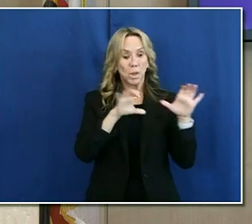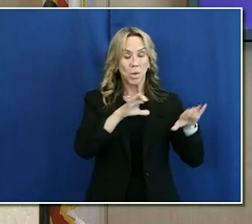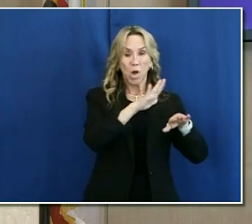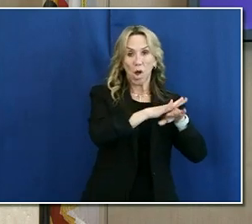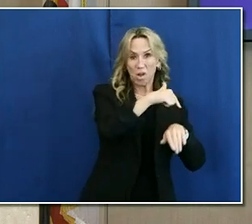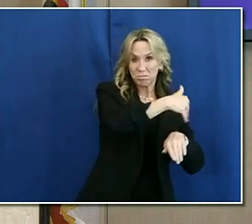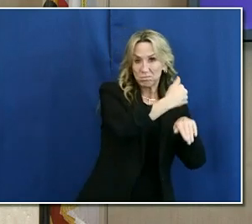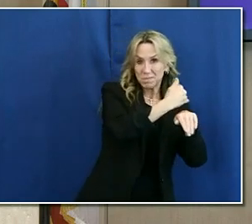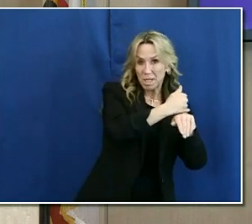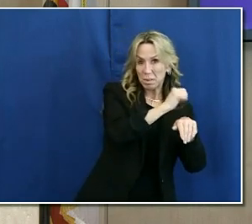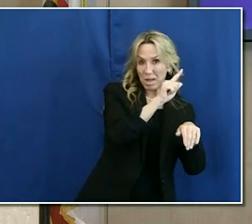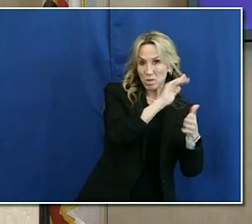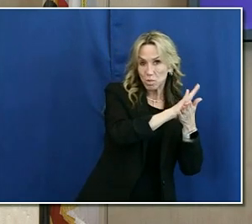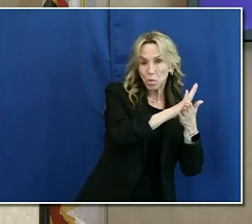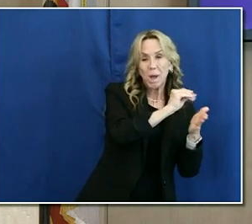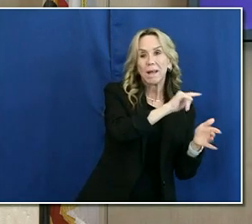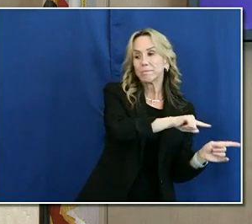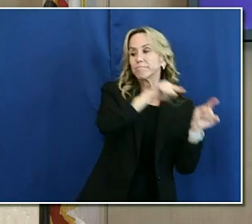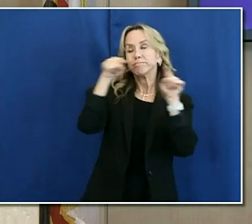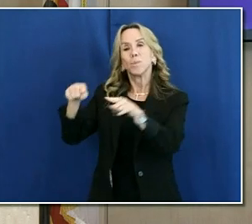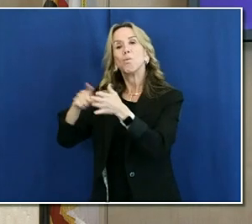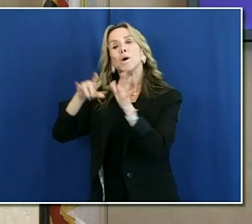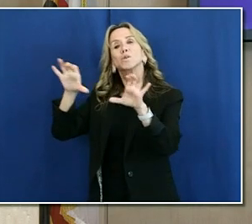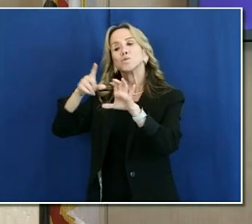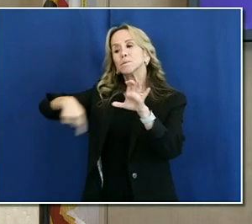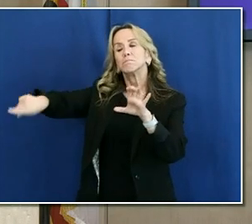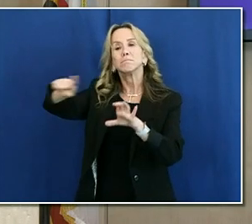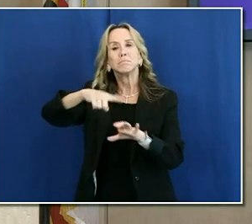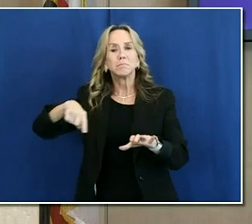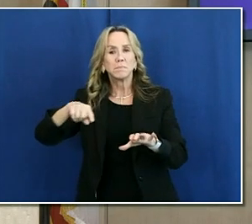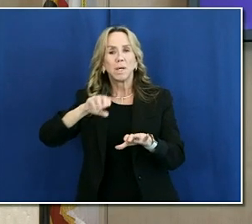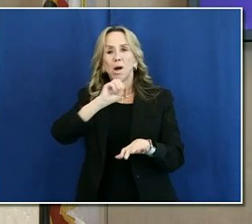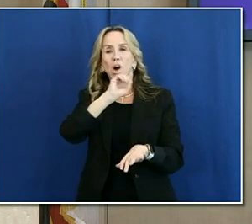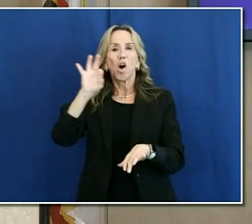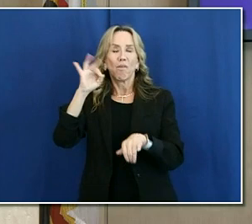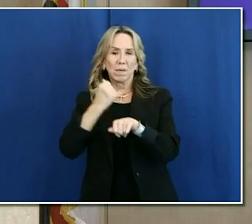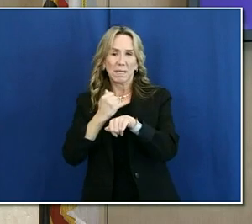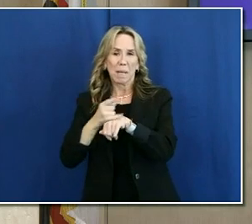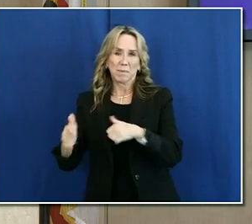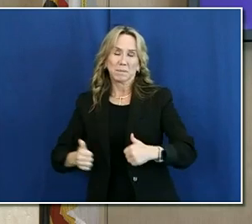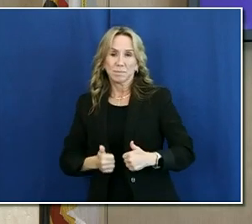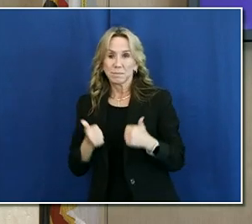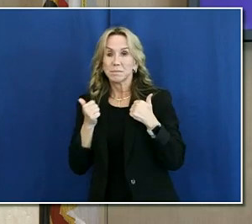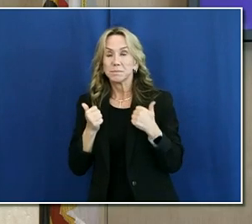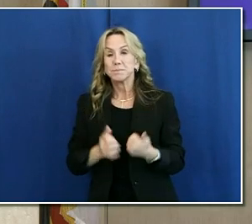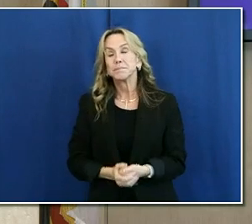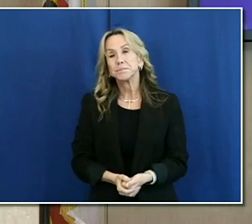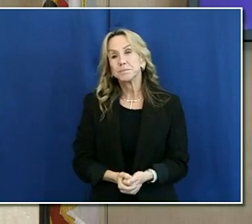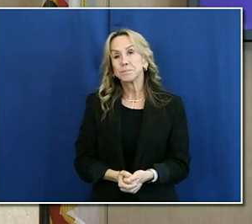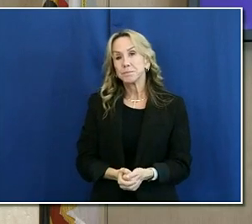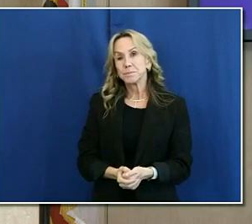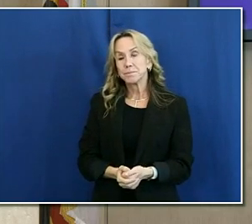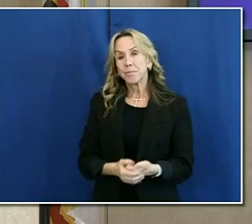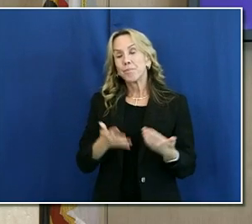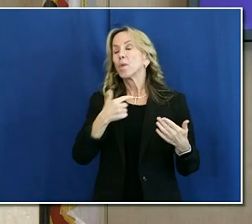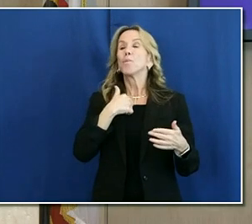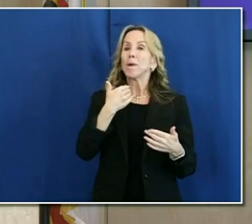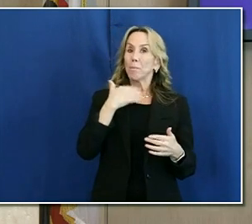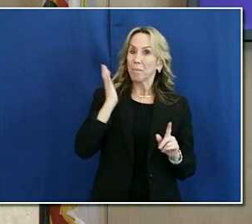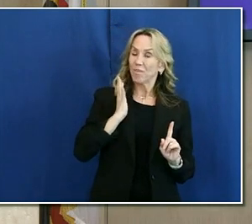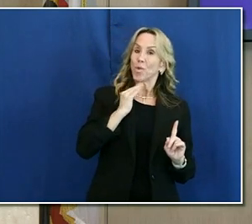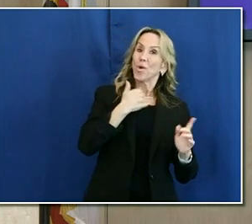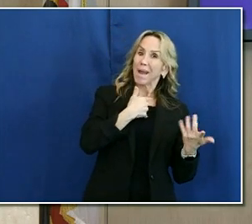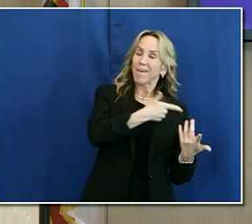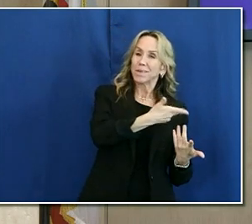campus. Prior to this announcement, of course, in terms of our instructional pause, we've had on-campus security as well